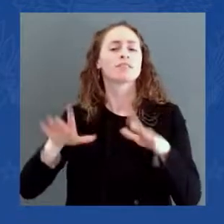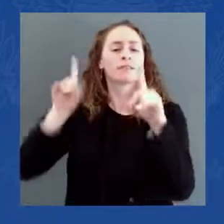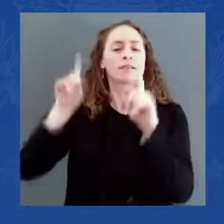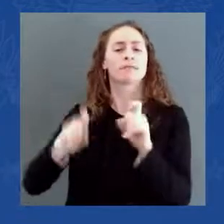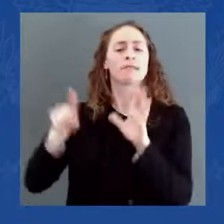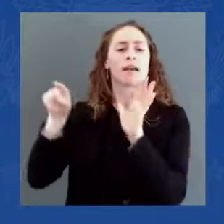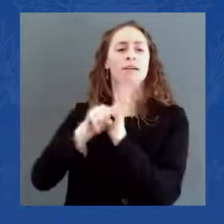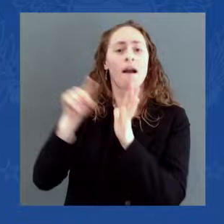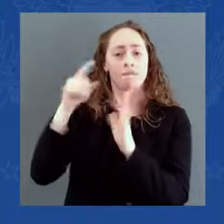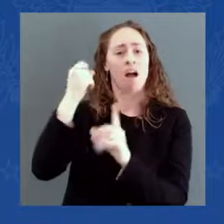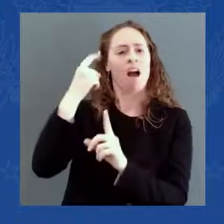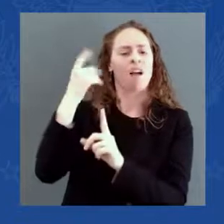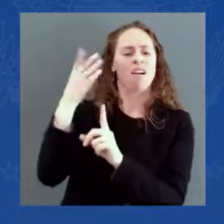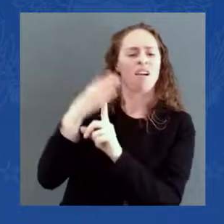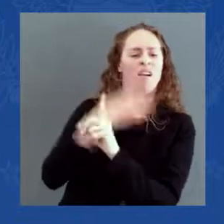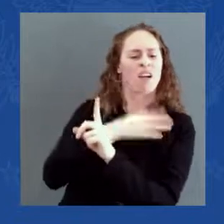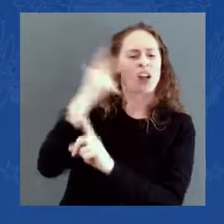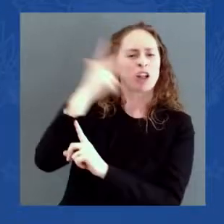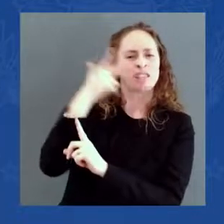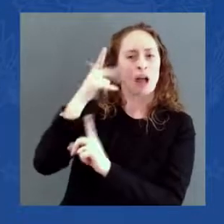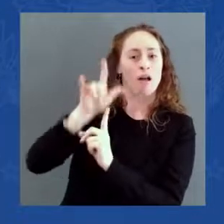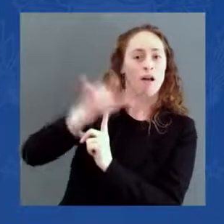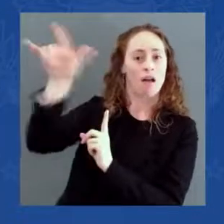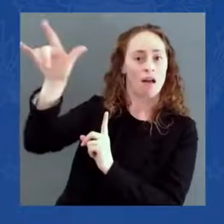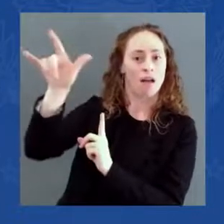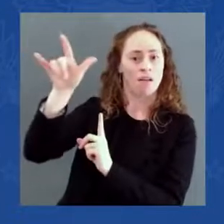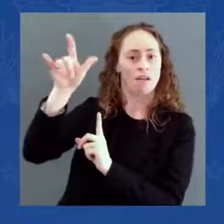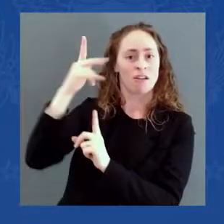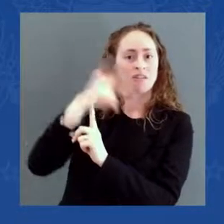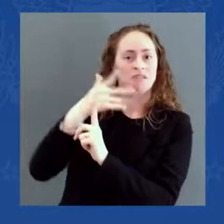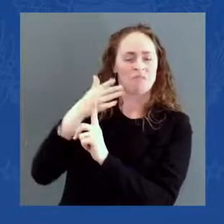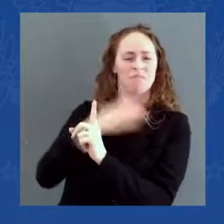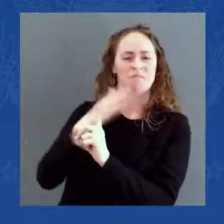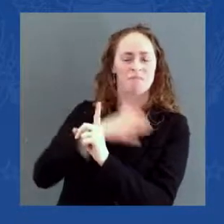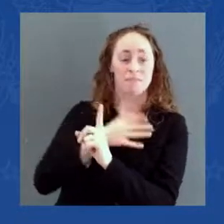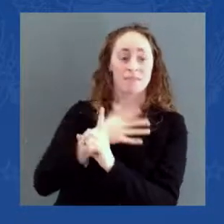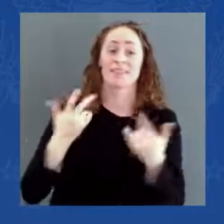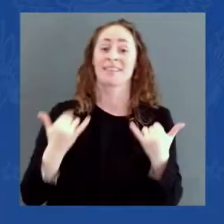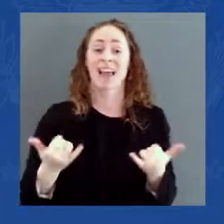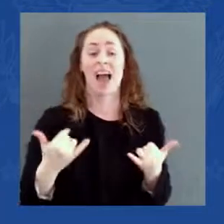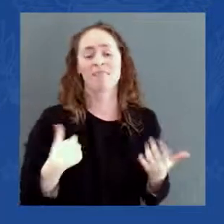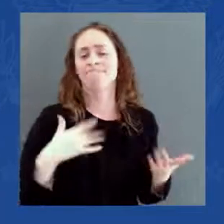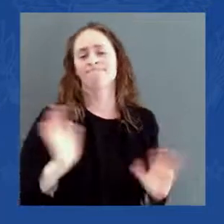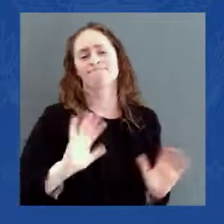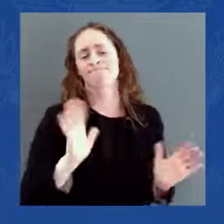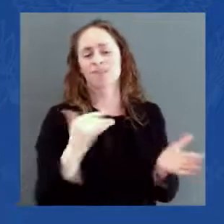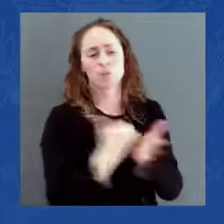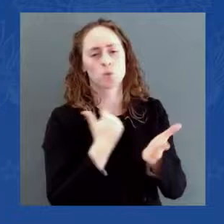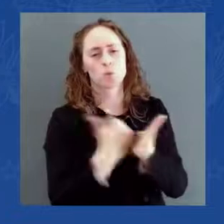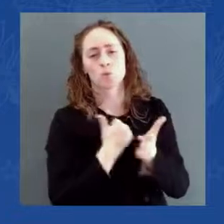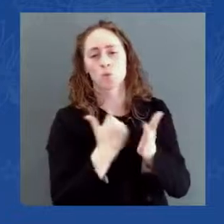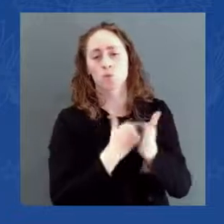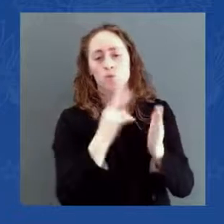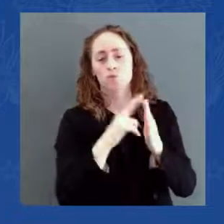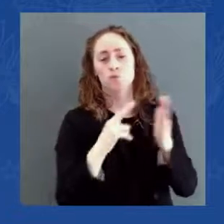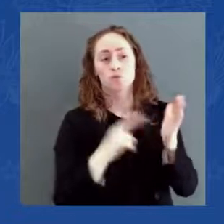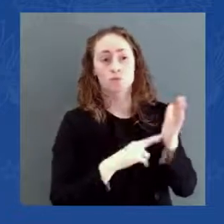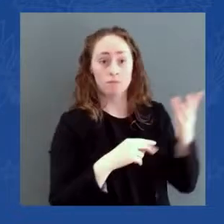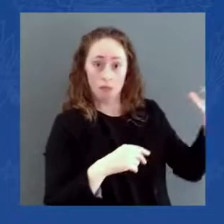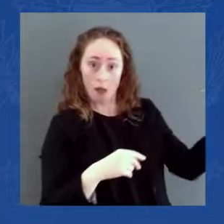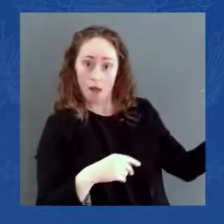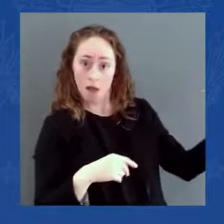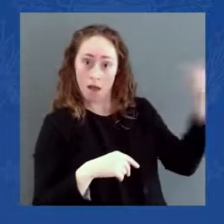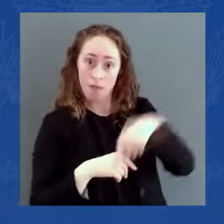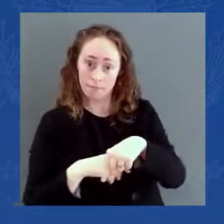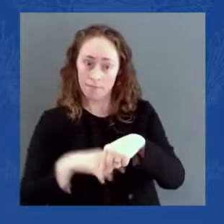that all inbound international travelers must test within 1 day of departure, regardless of their